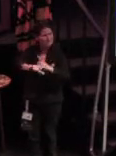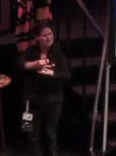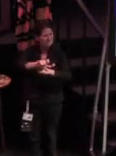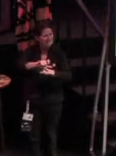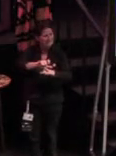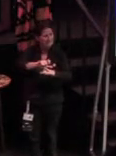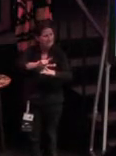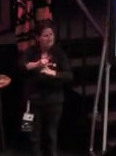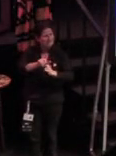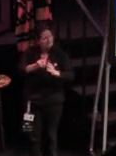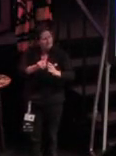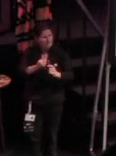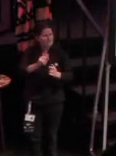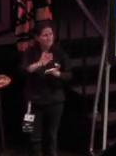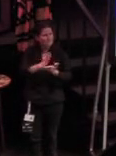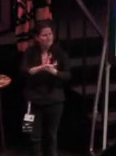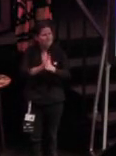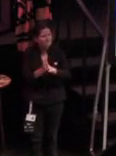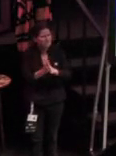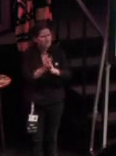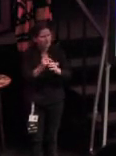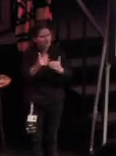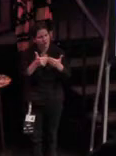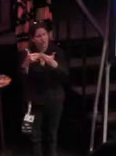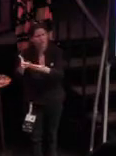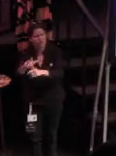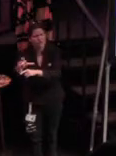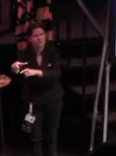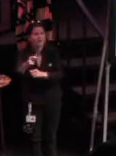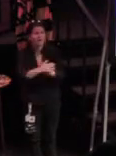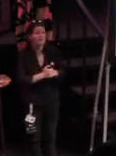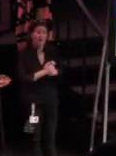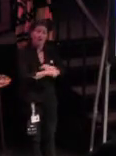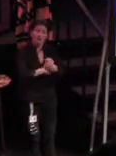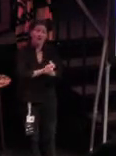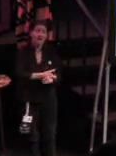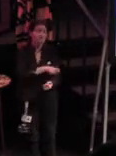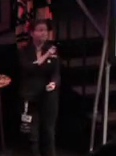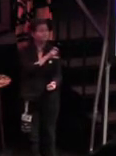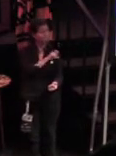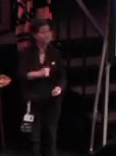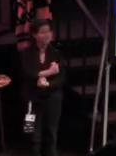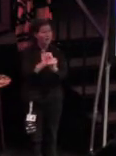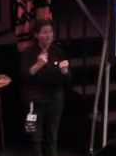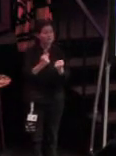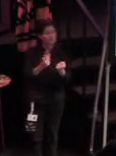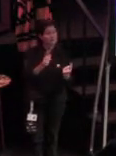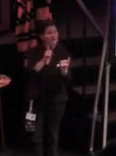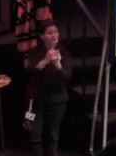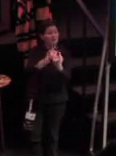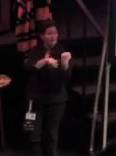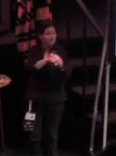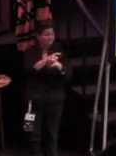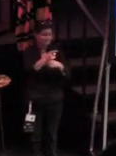a second. So I had all this time feeling really empowered, and I met the chief exec of the Lyric Hammersmith Theatre, which was just 10 minutes down the